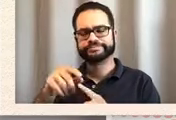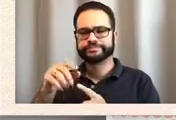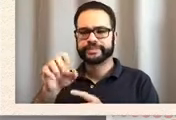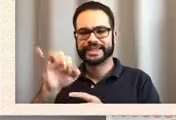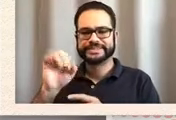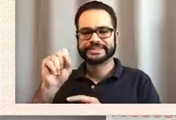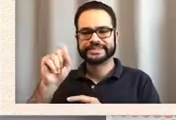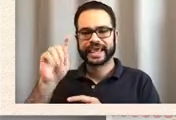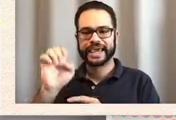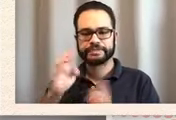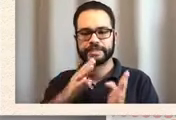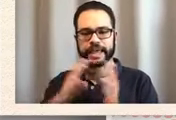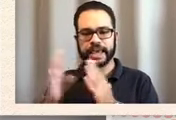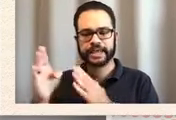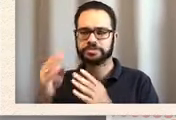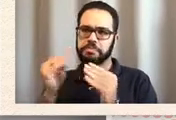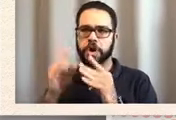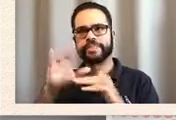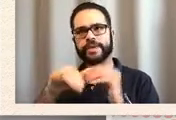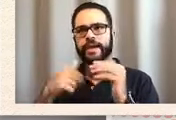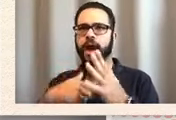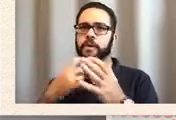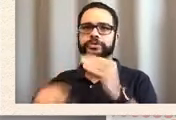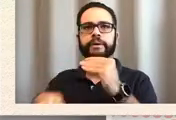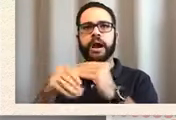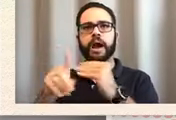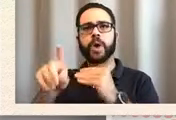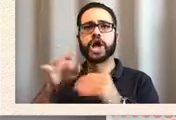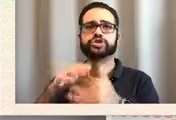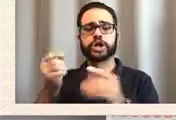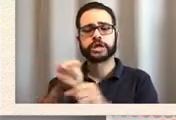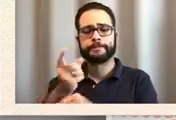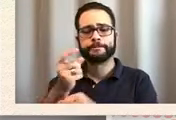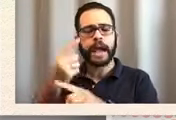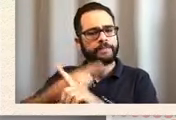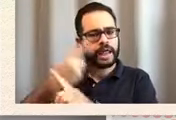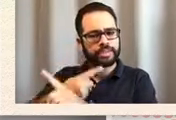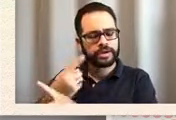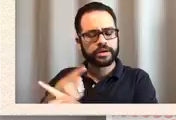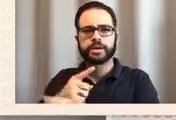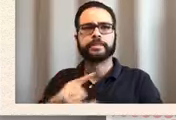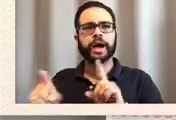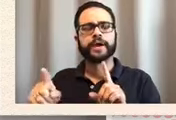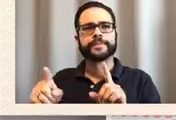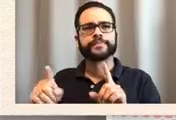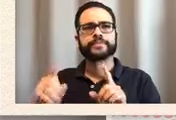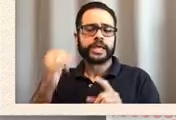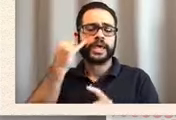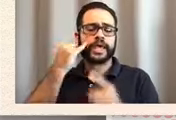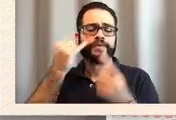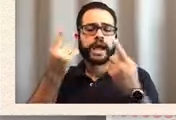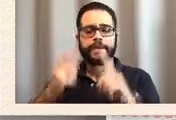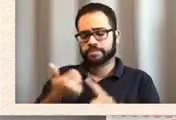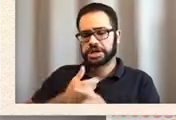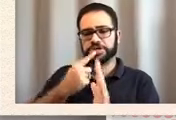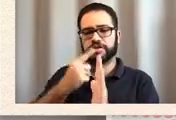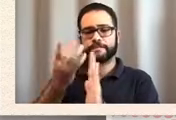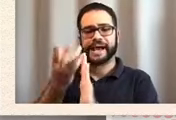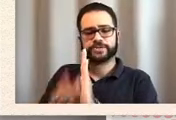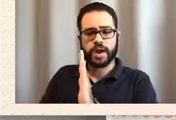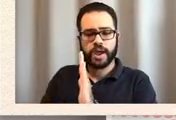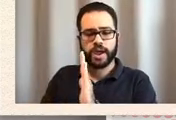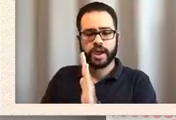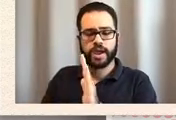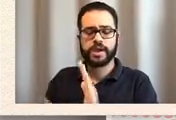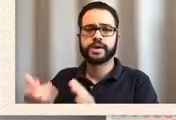put in $100 a month. It's more of preparing. So if I ever pass away as an adult of a